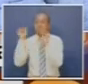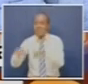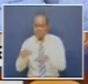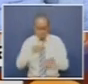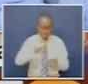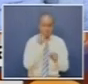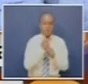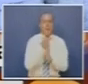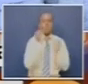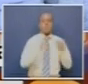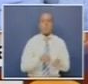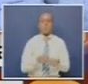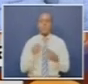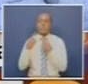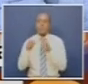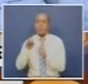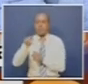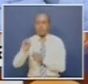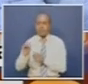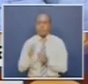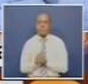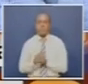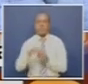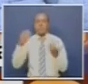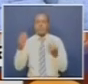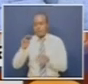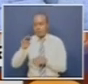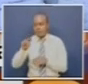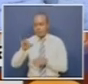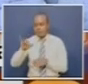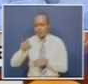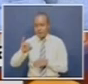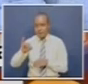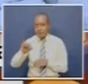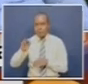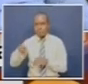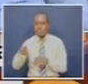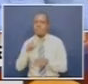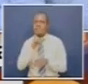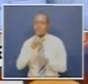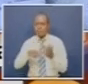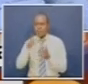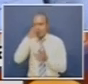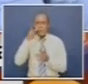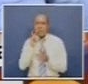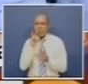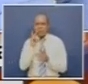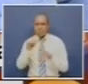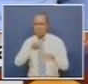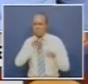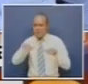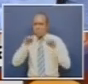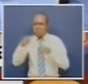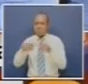etu. Talking about ODM. Hezwe Nawiti, Nyali MP, saying, Kalonzo cannot wait for all that time. I'm just loosely translating that.